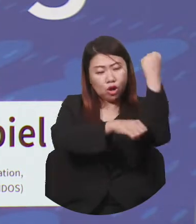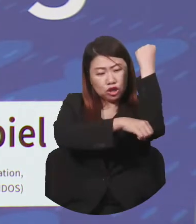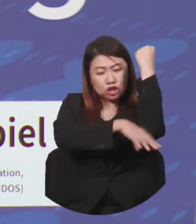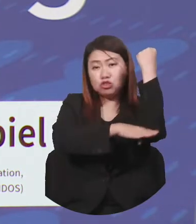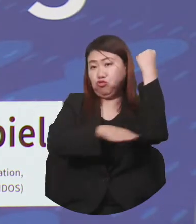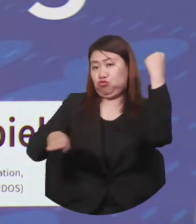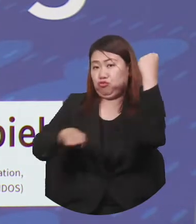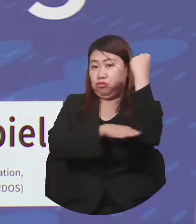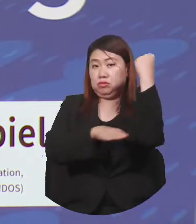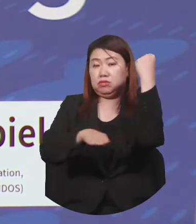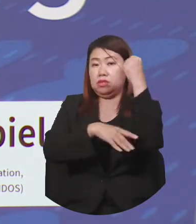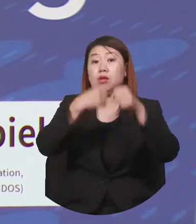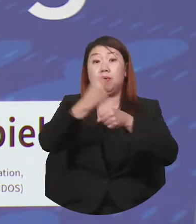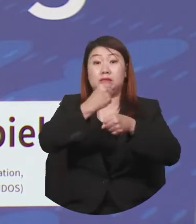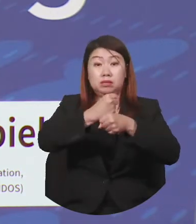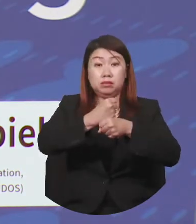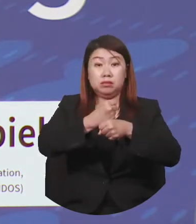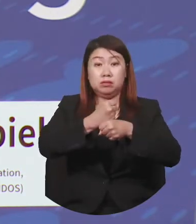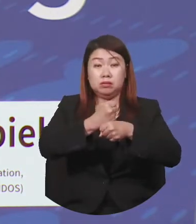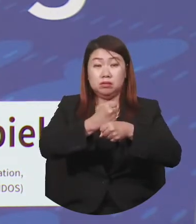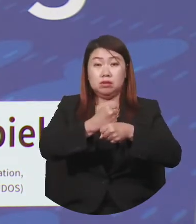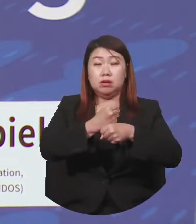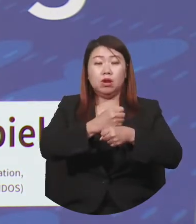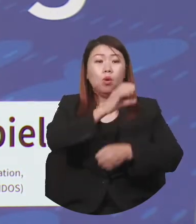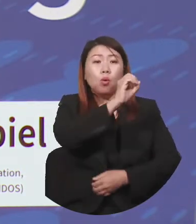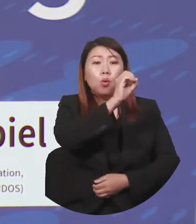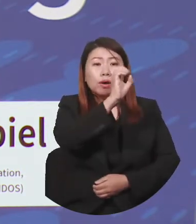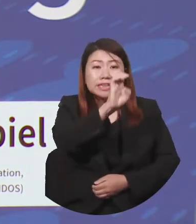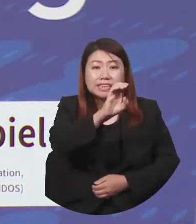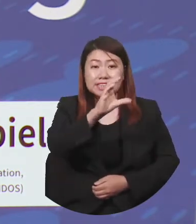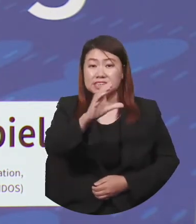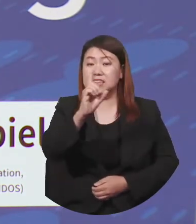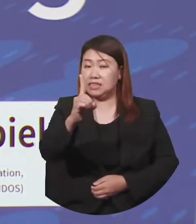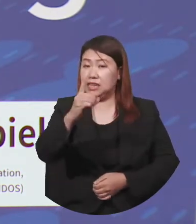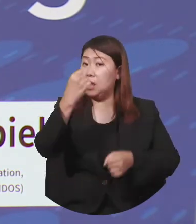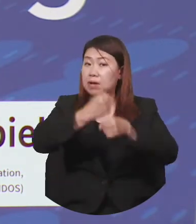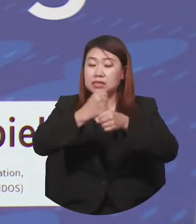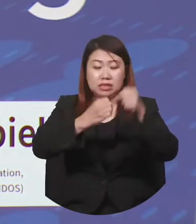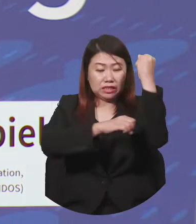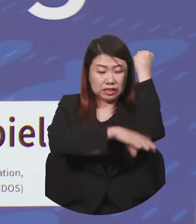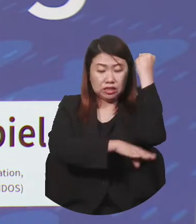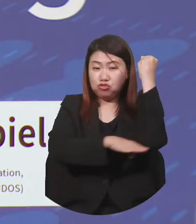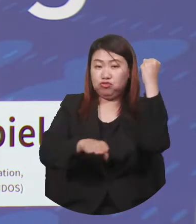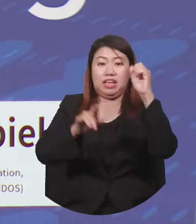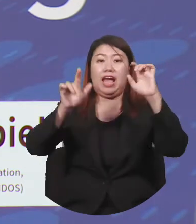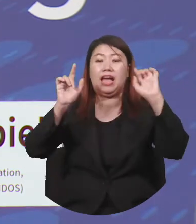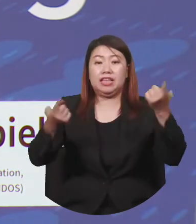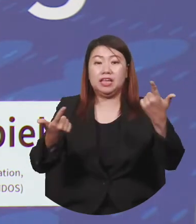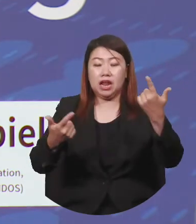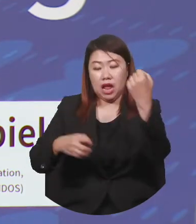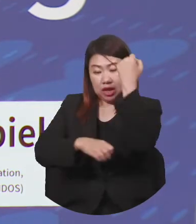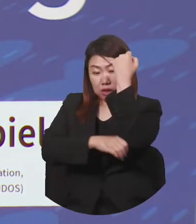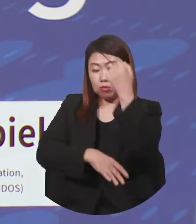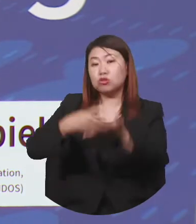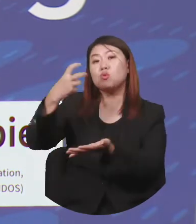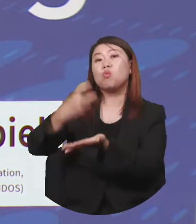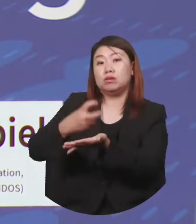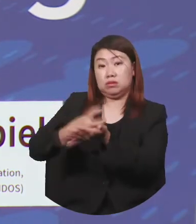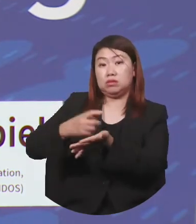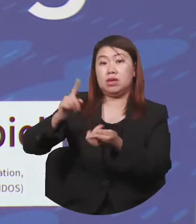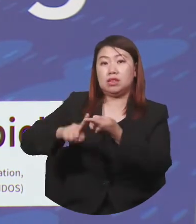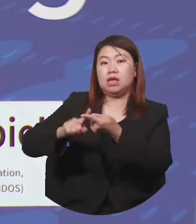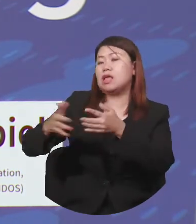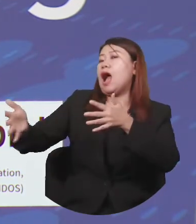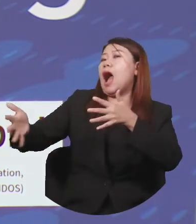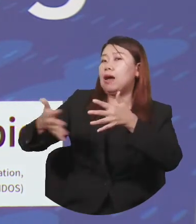somebody else, but just to agree on some basic facts. I think this would be good, especially for those countries still